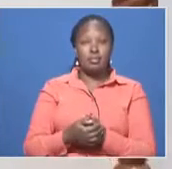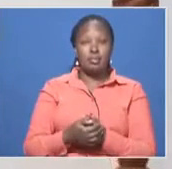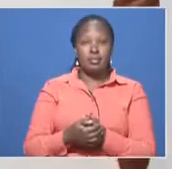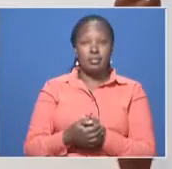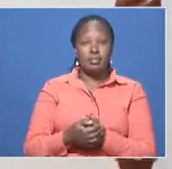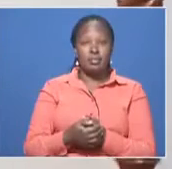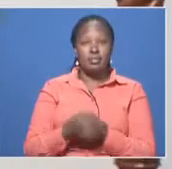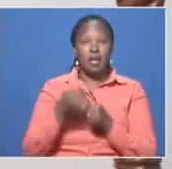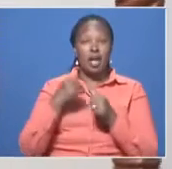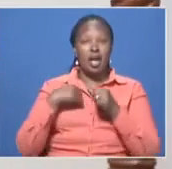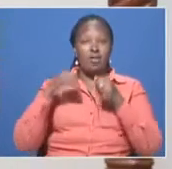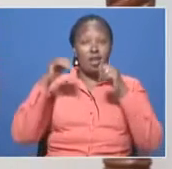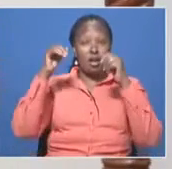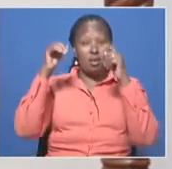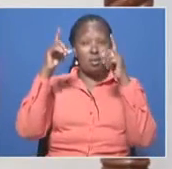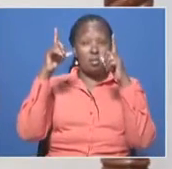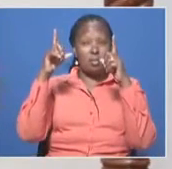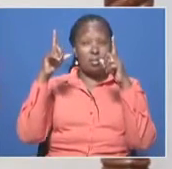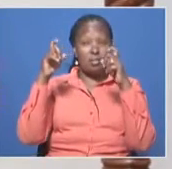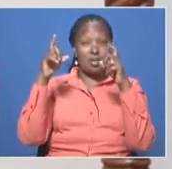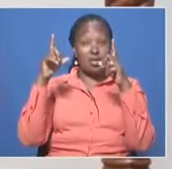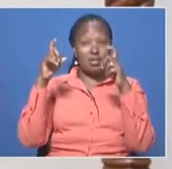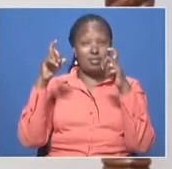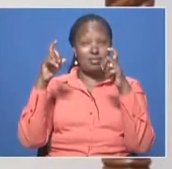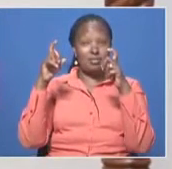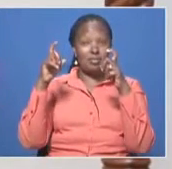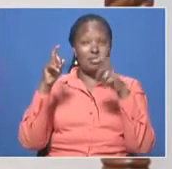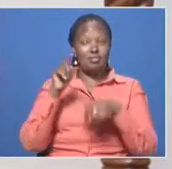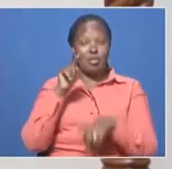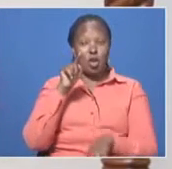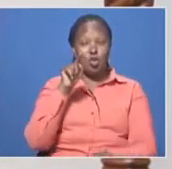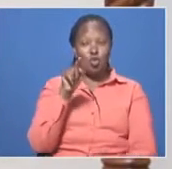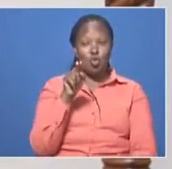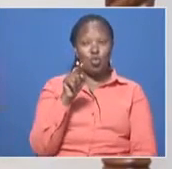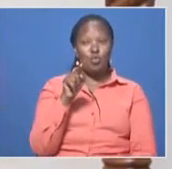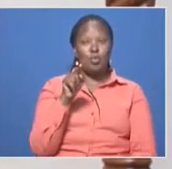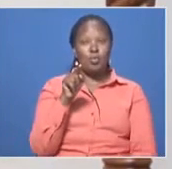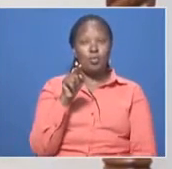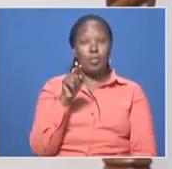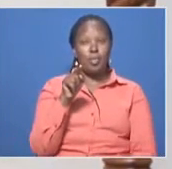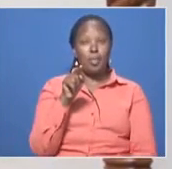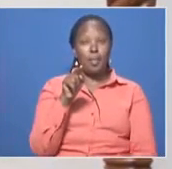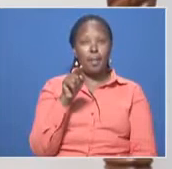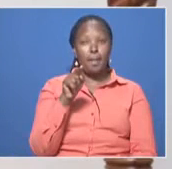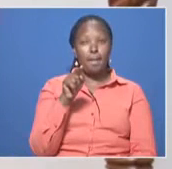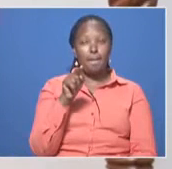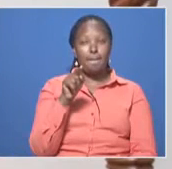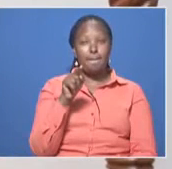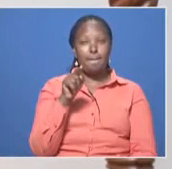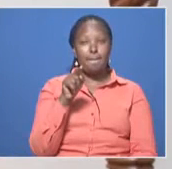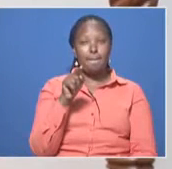There is a picture of you that